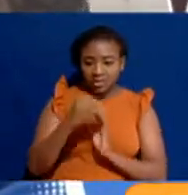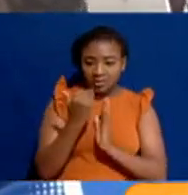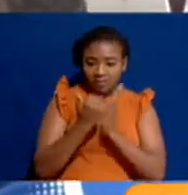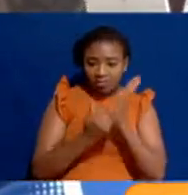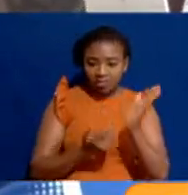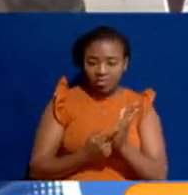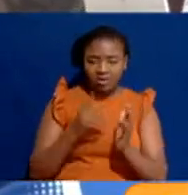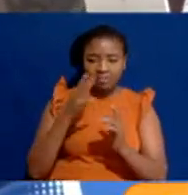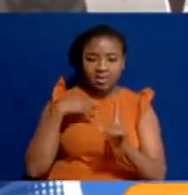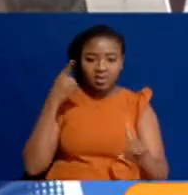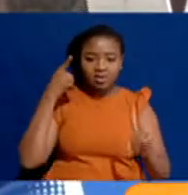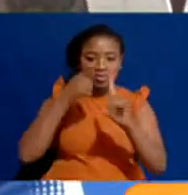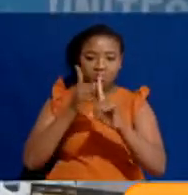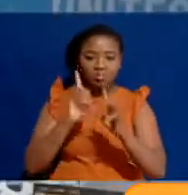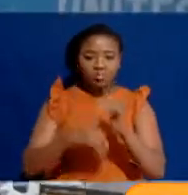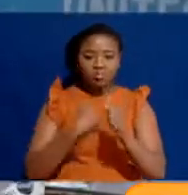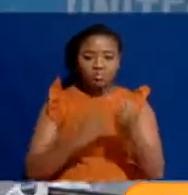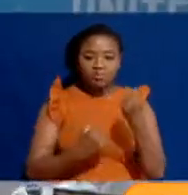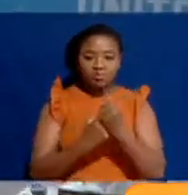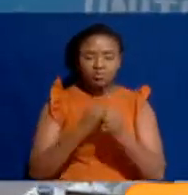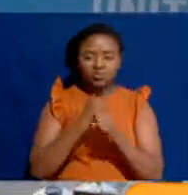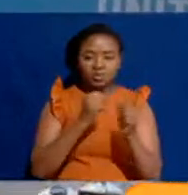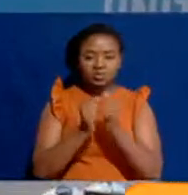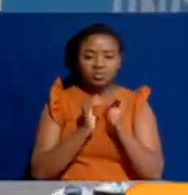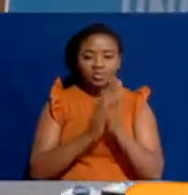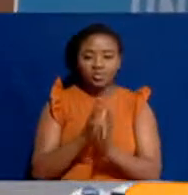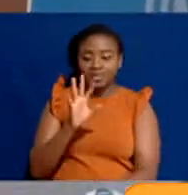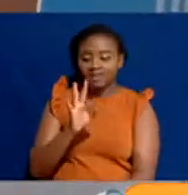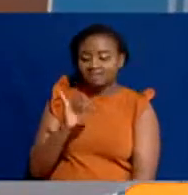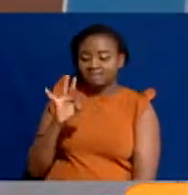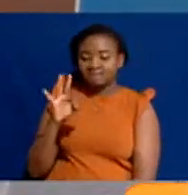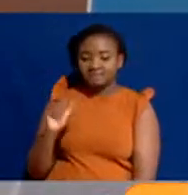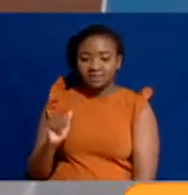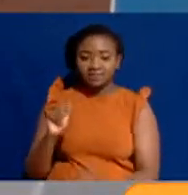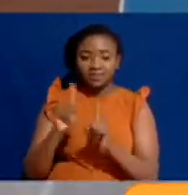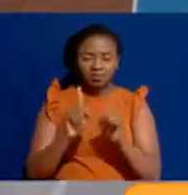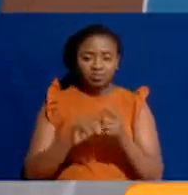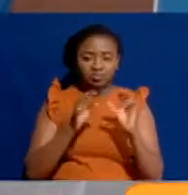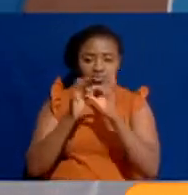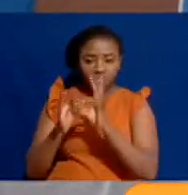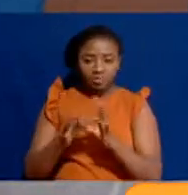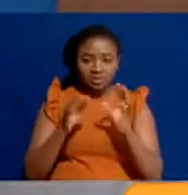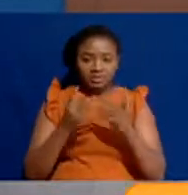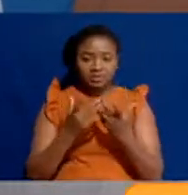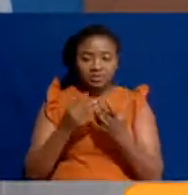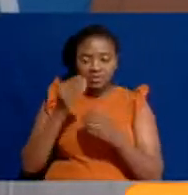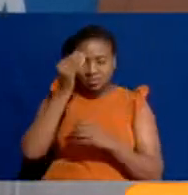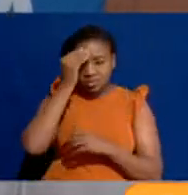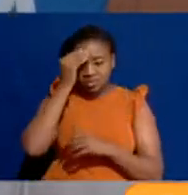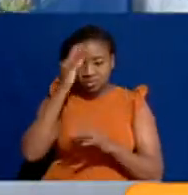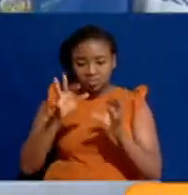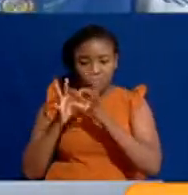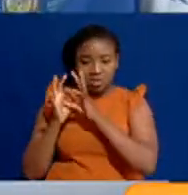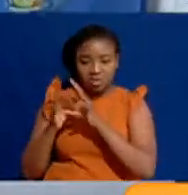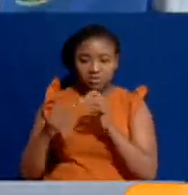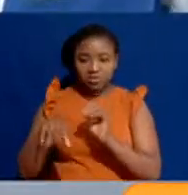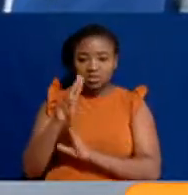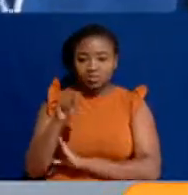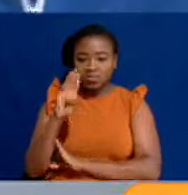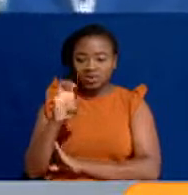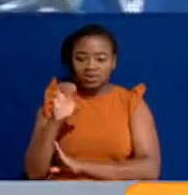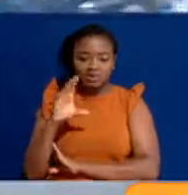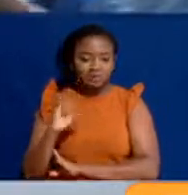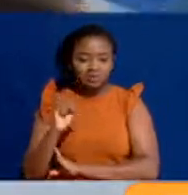joint effort between World Football Governing Body FIFA and the United Nations Educational, Scientific and Cultural Organization UNESCO,